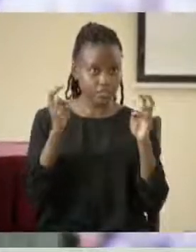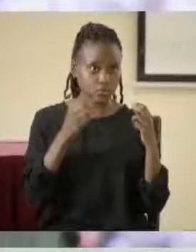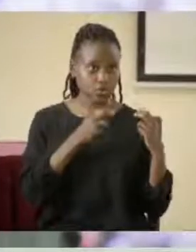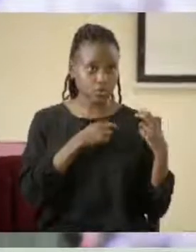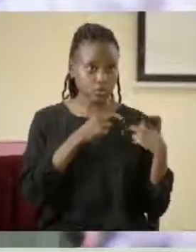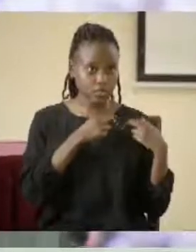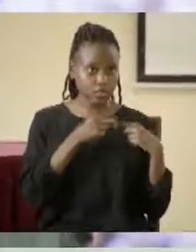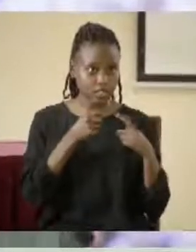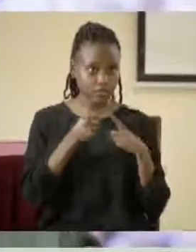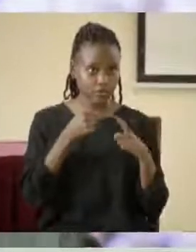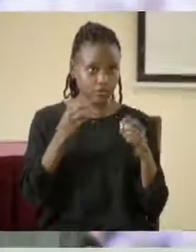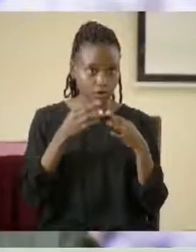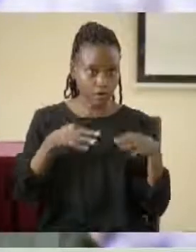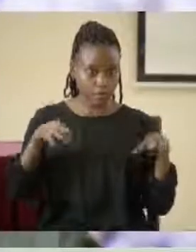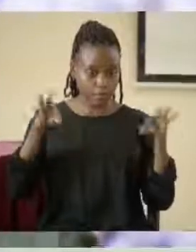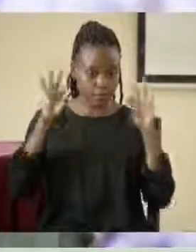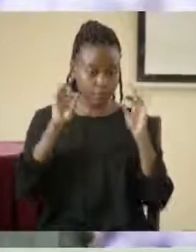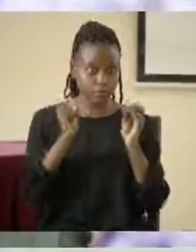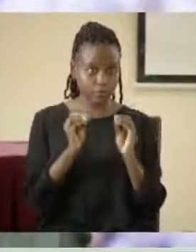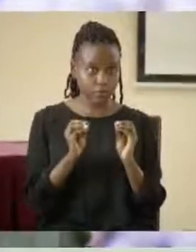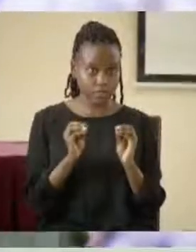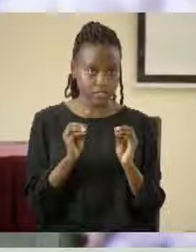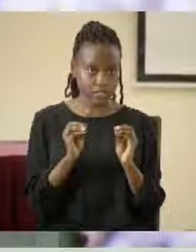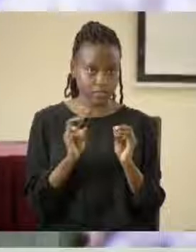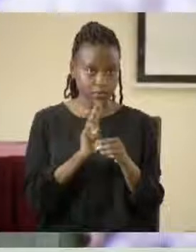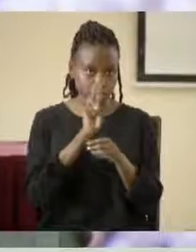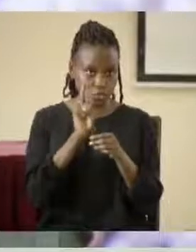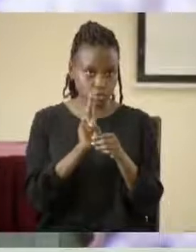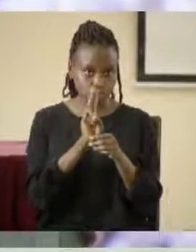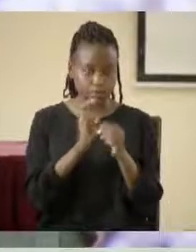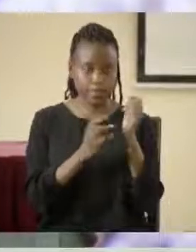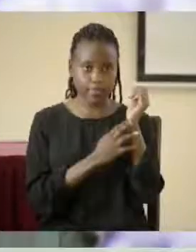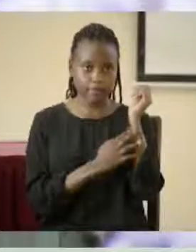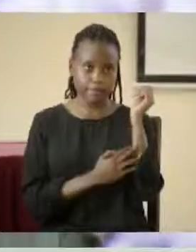informal systems used mainly by the poor.